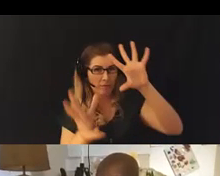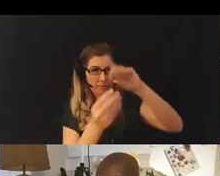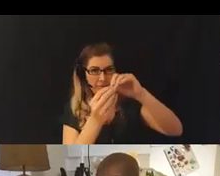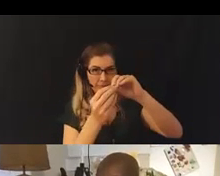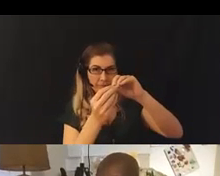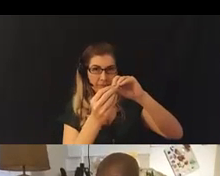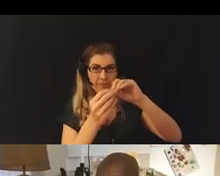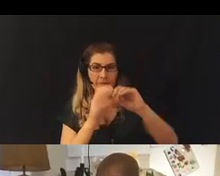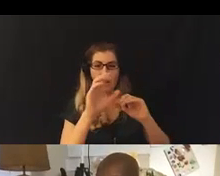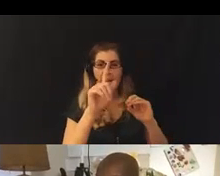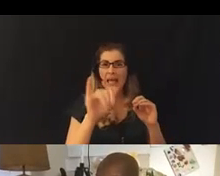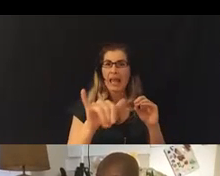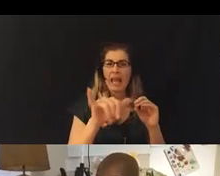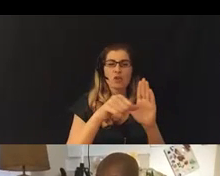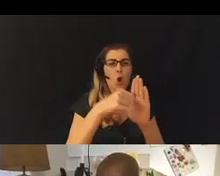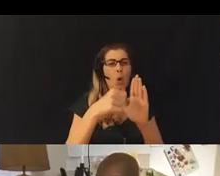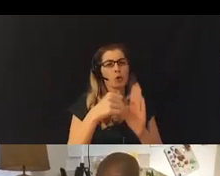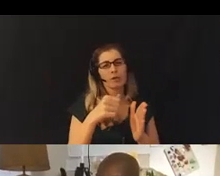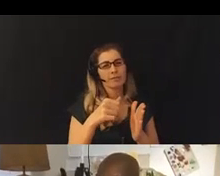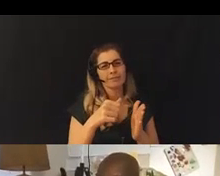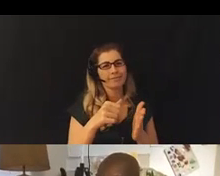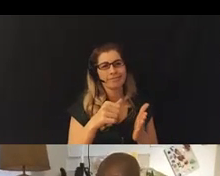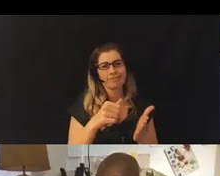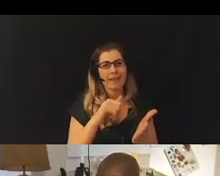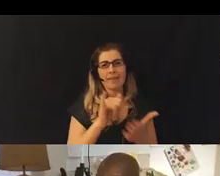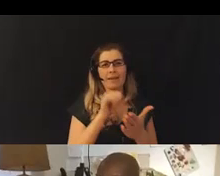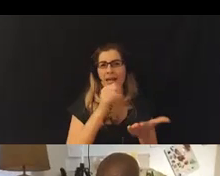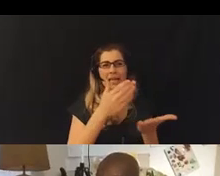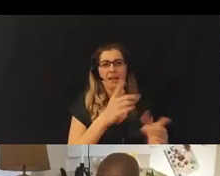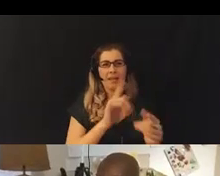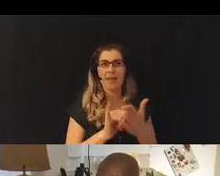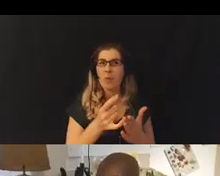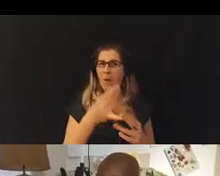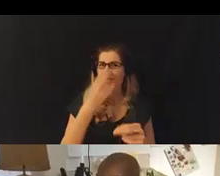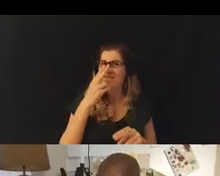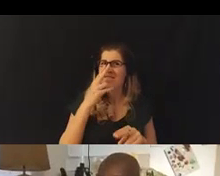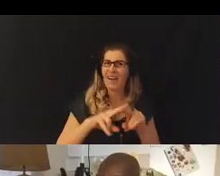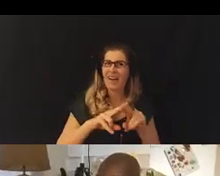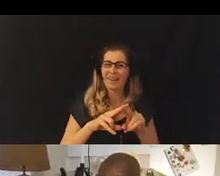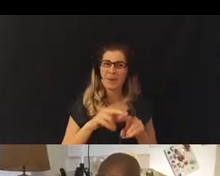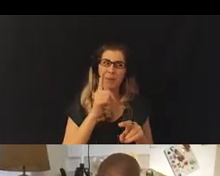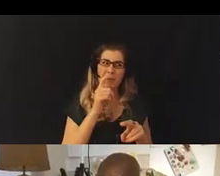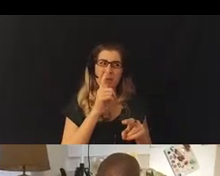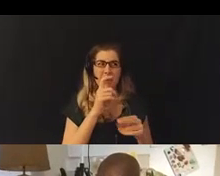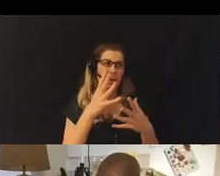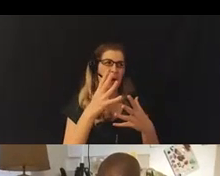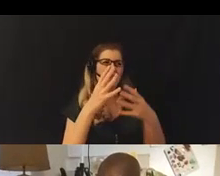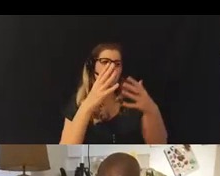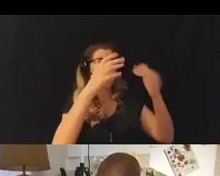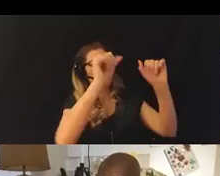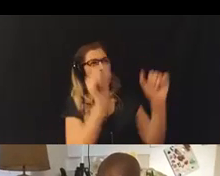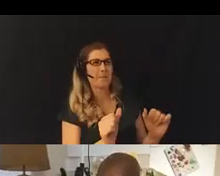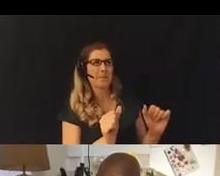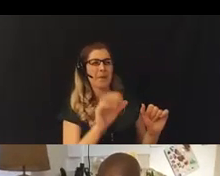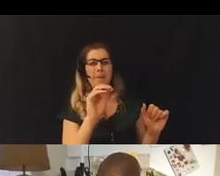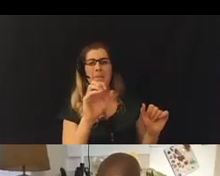The clay sculpture unit that isn't in here is a really fun one on questioning who gets a monument, right? And what monuments mean, and sort